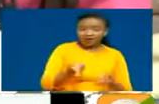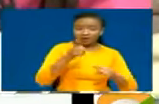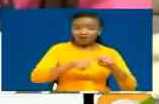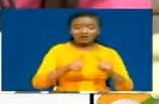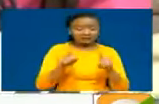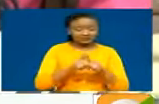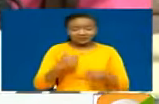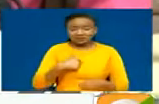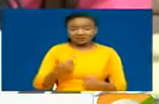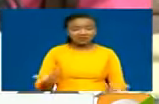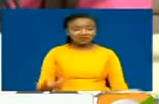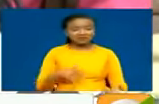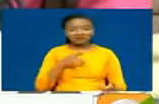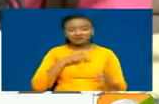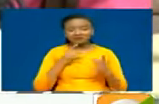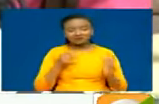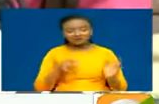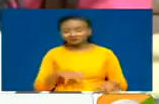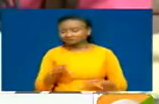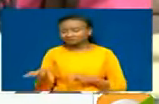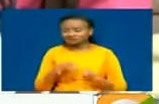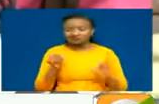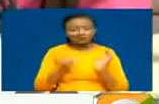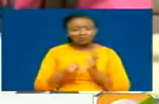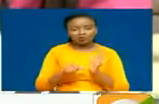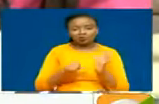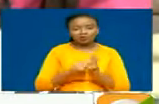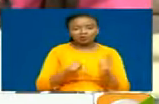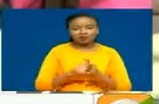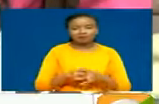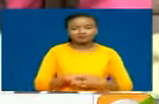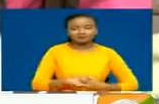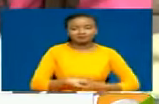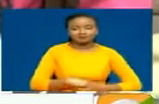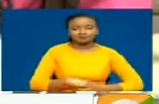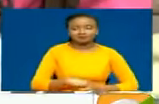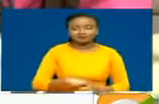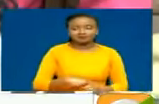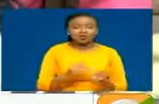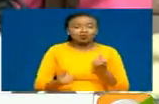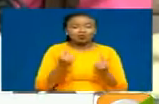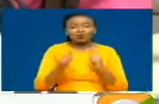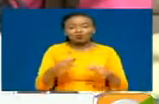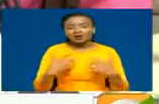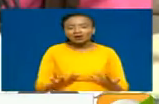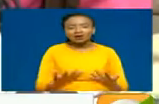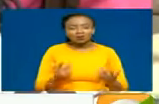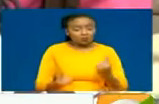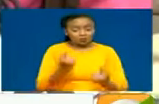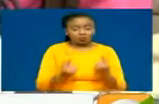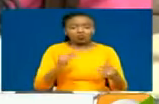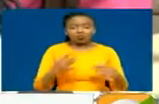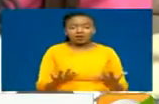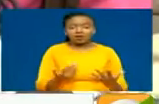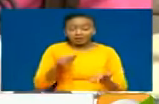mimi mwenyewe niko na shida. Hata kupikia watoto itakuwa ni shida juu